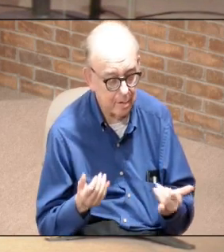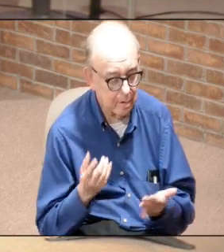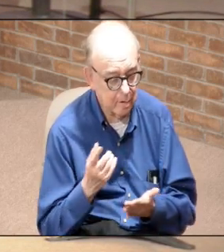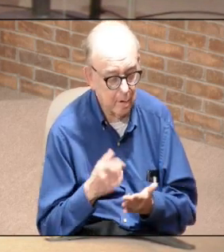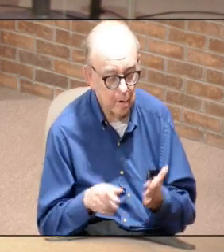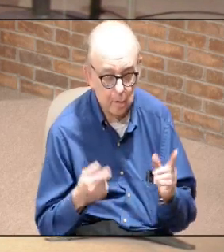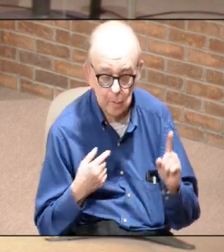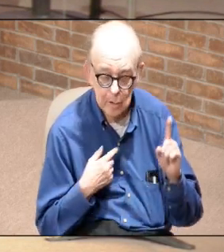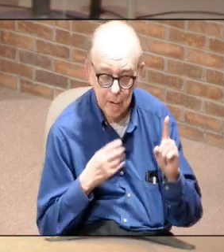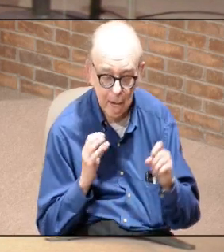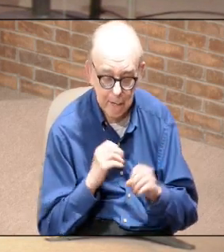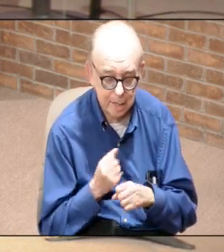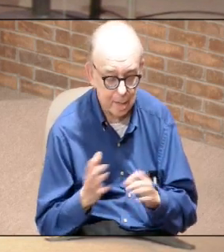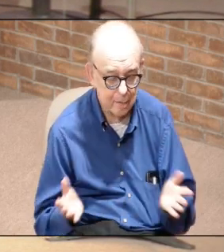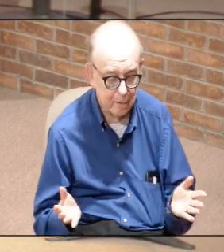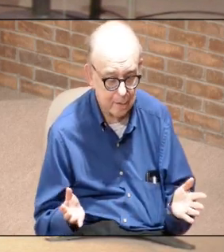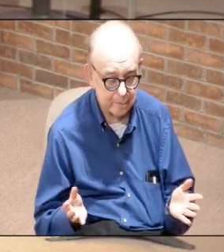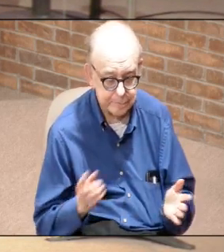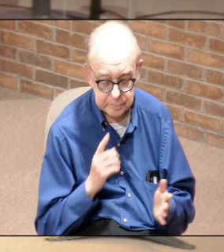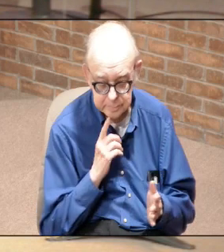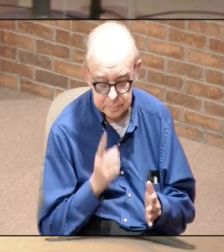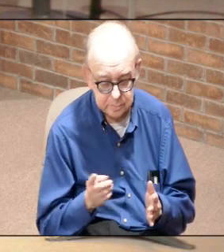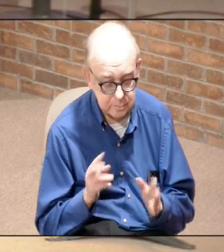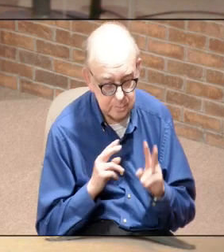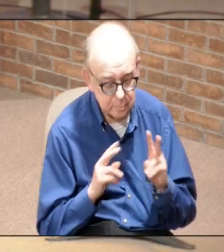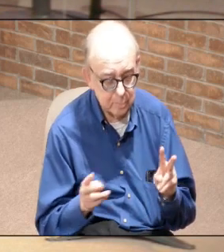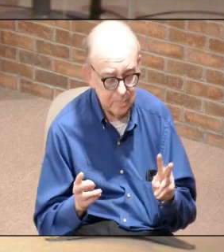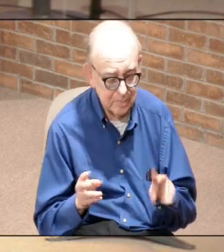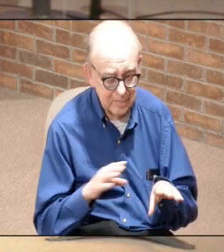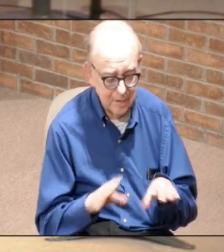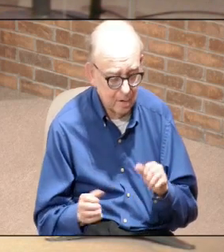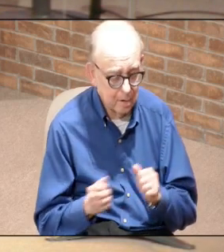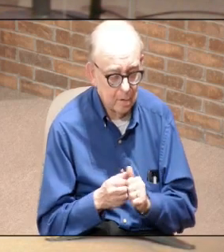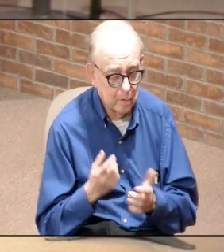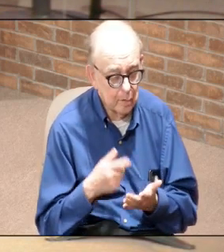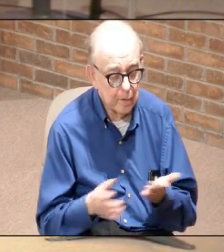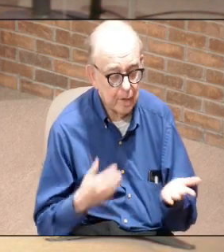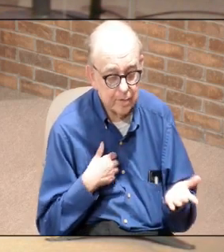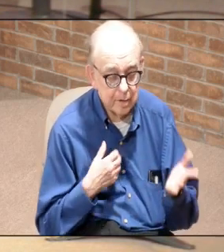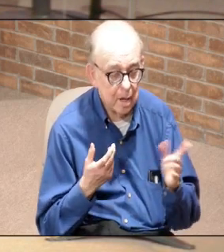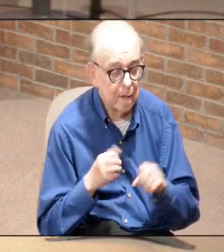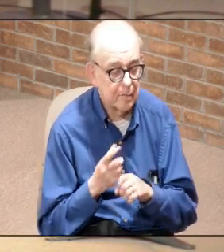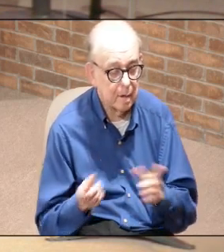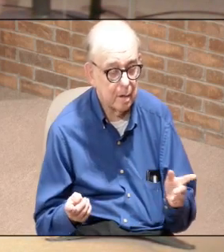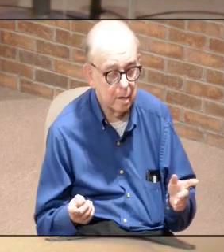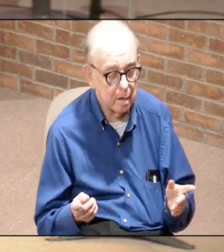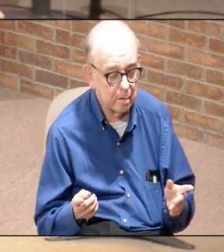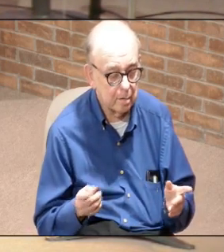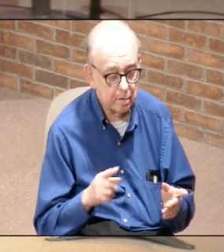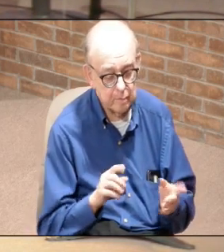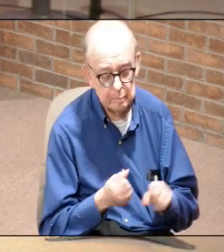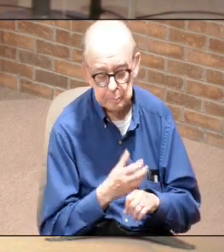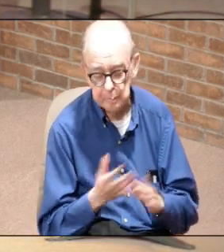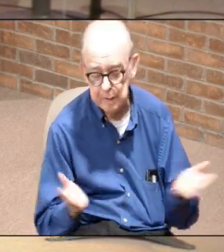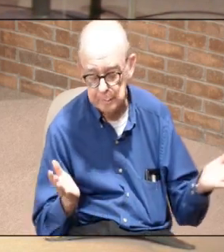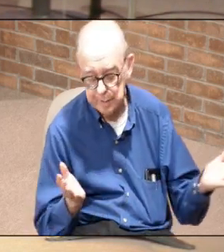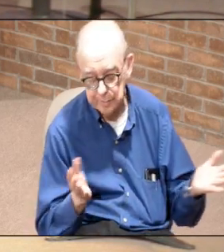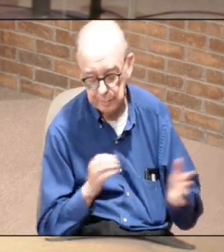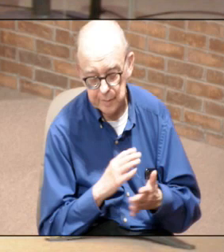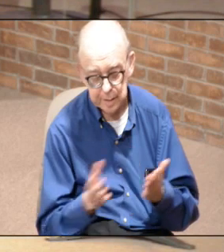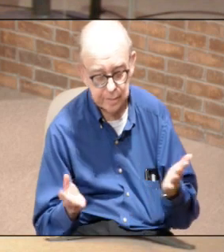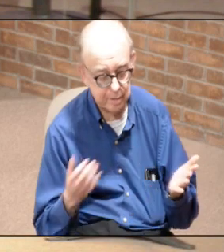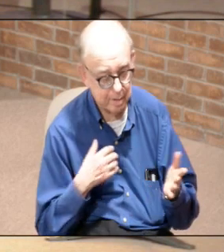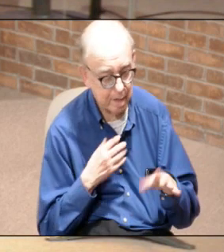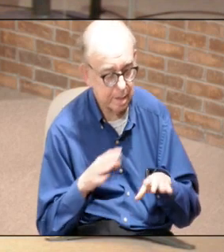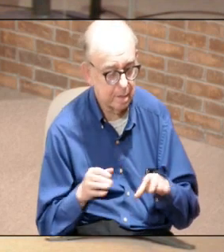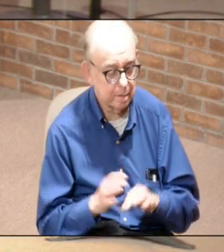I created. Because as a matter of fact, look at what you've done to what I created. You made a mess out of it.